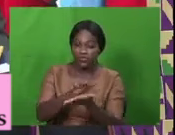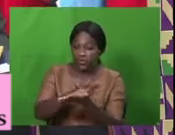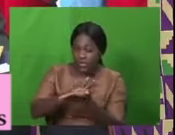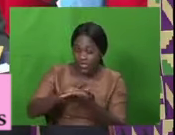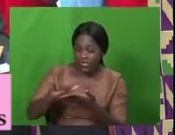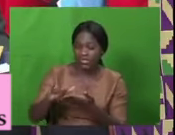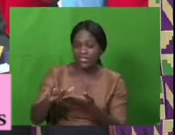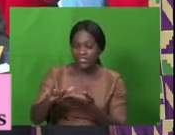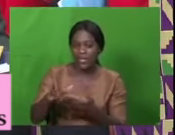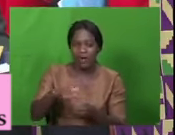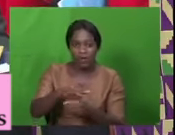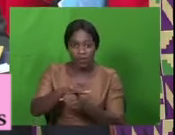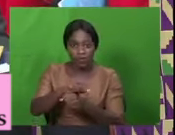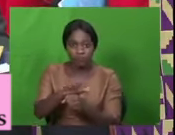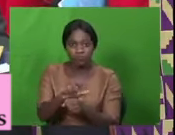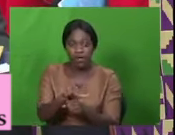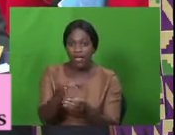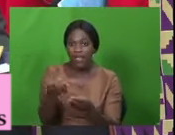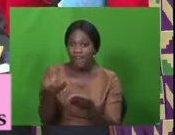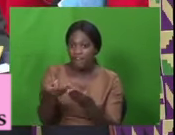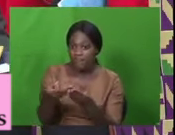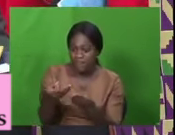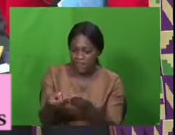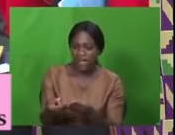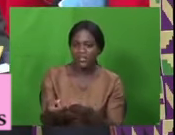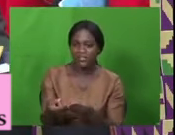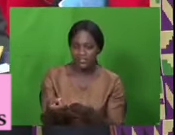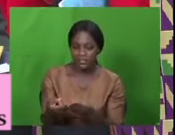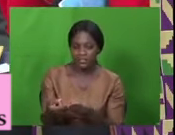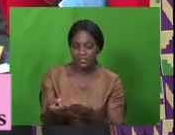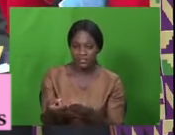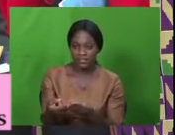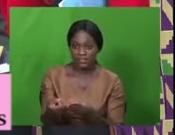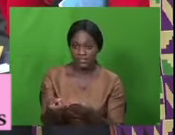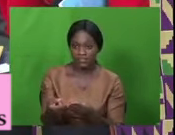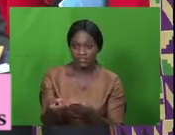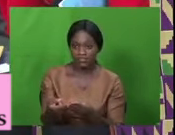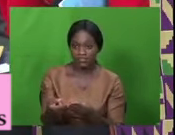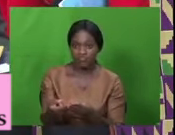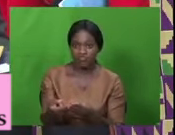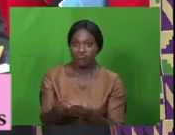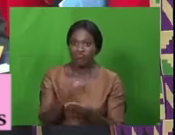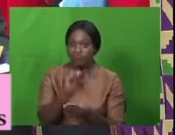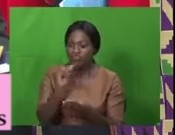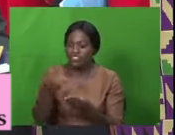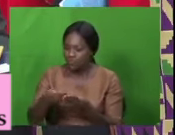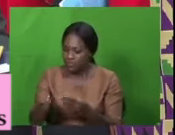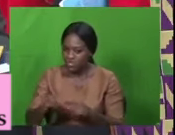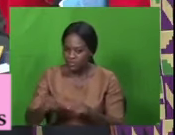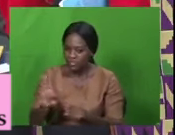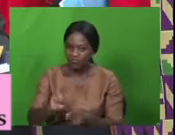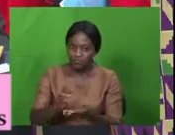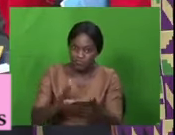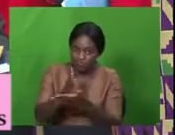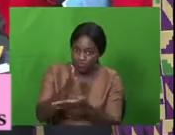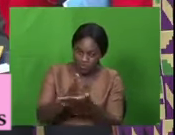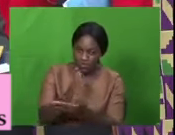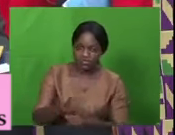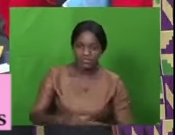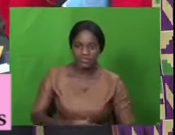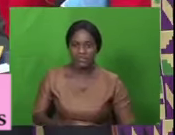the COVID-19 funds, were not misused.